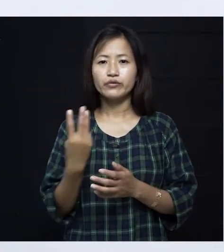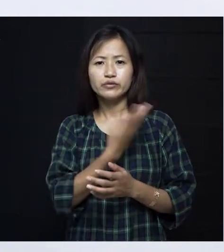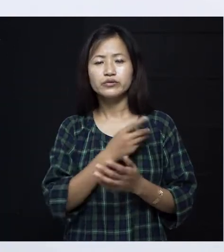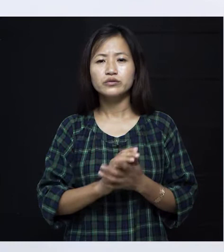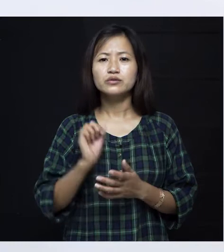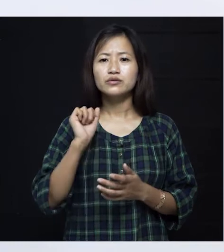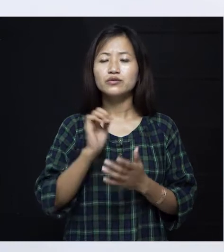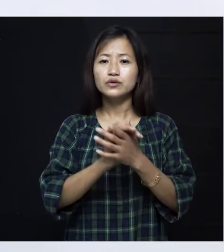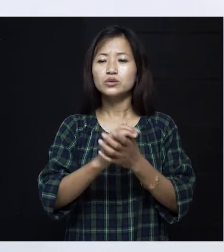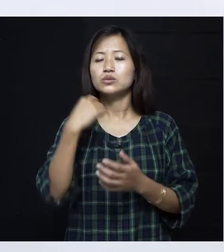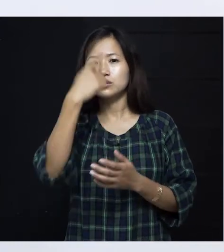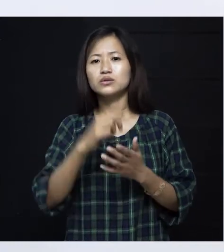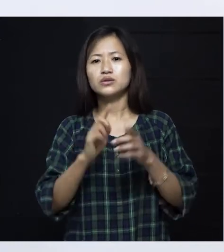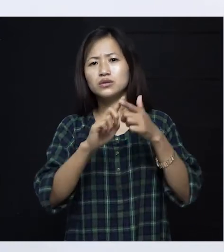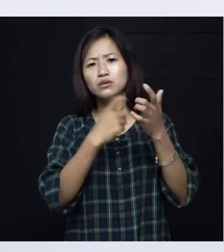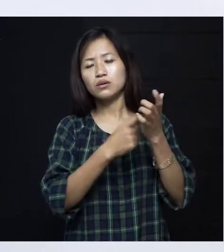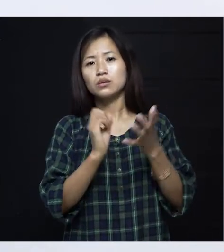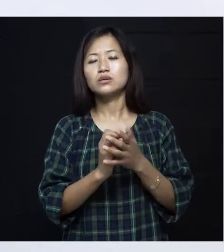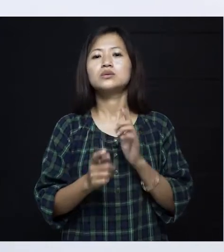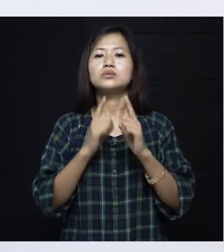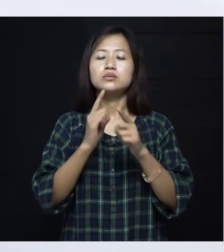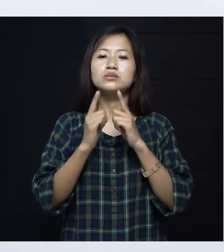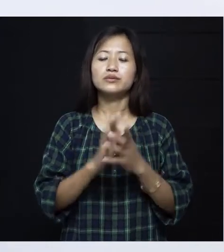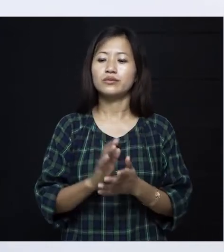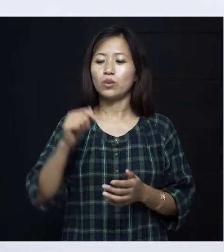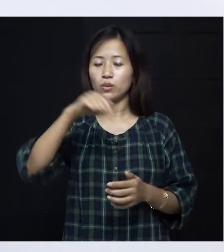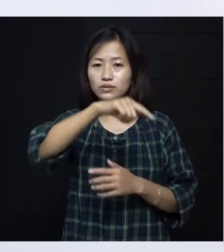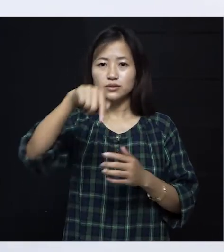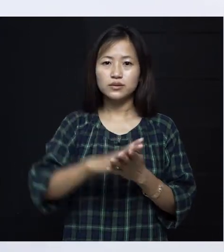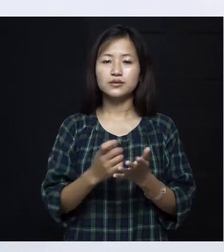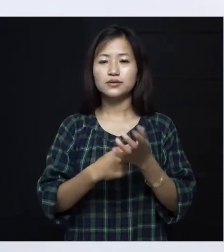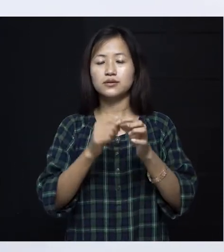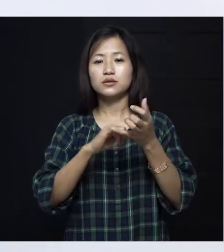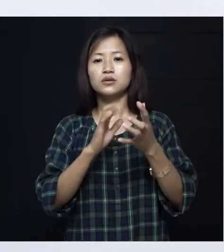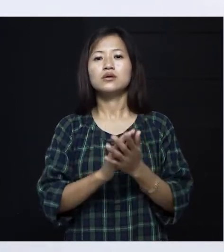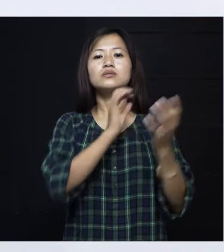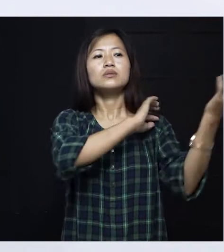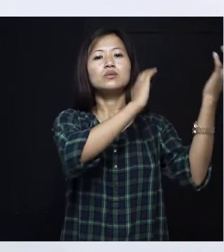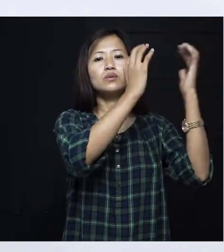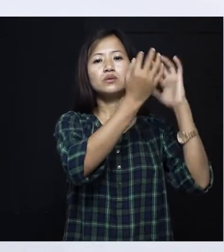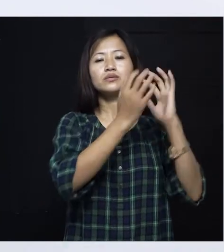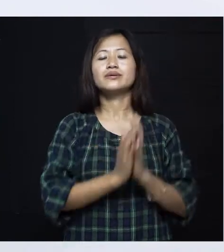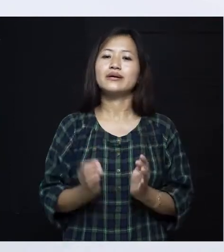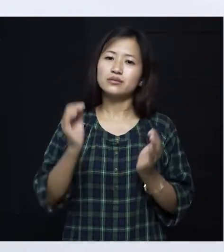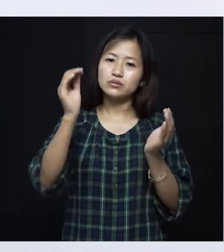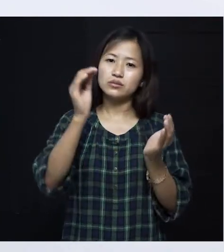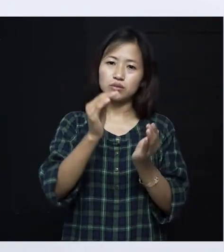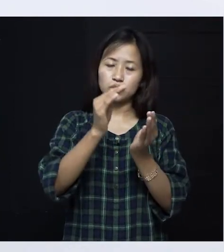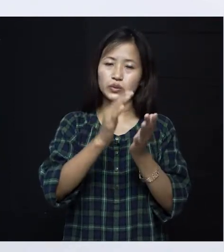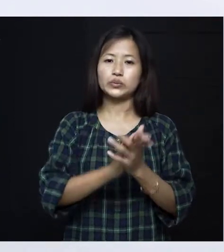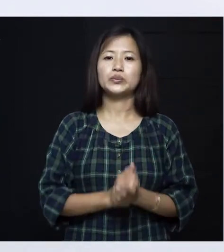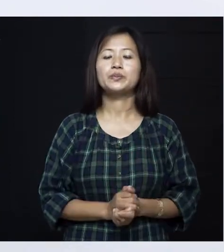within a minute also you can talk with them. So all these are the reasons why we say the world is shrinking,